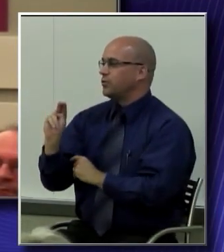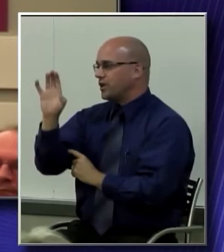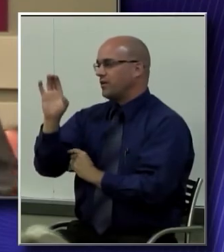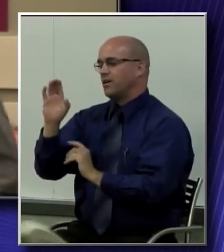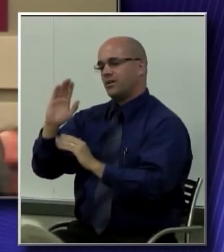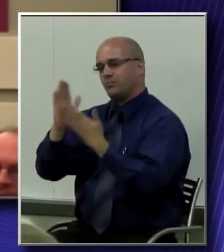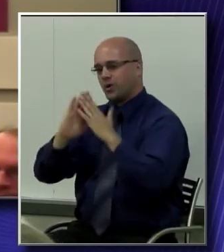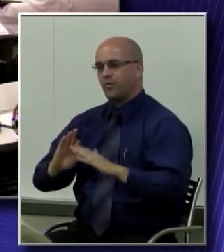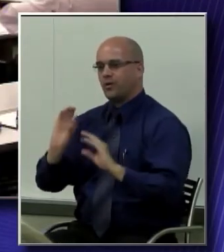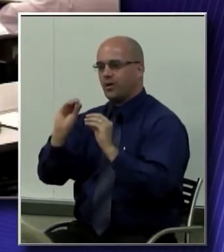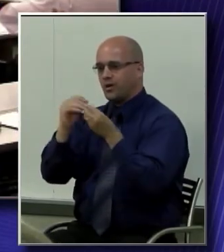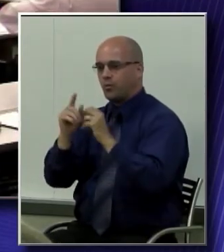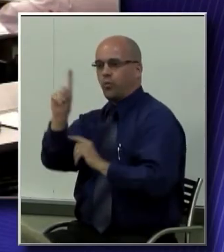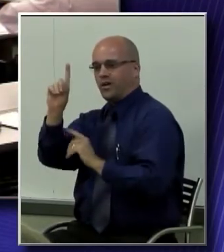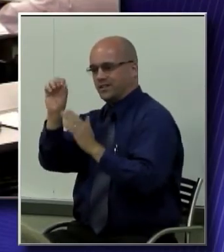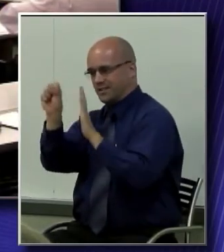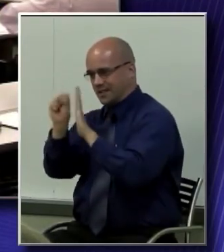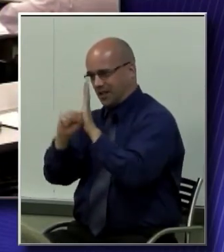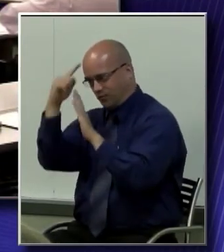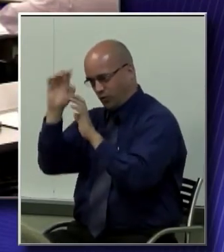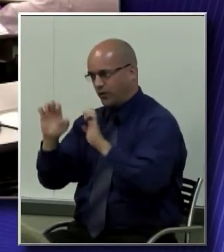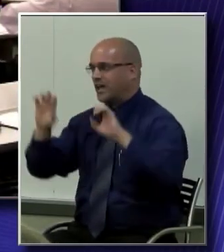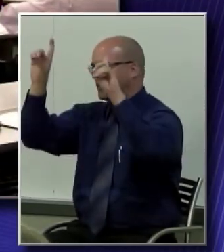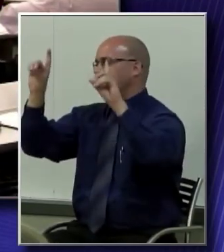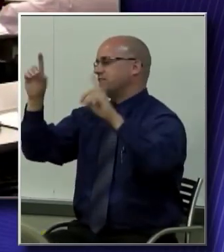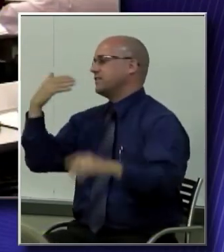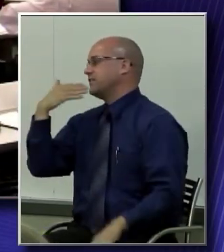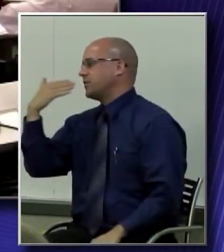Thank you. Thank you.